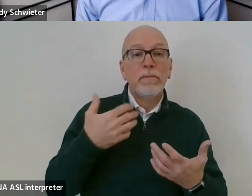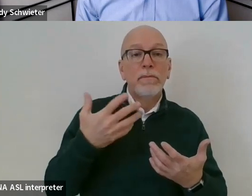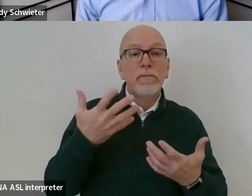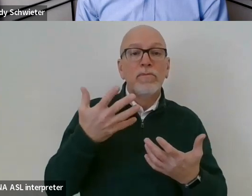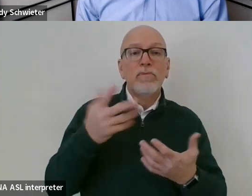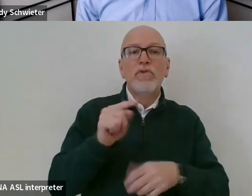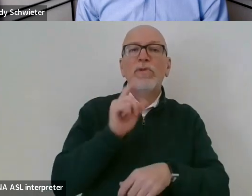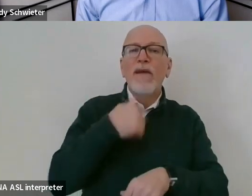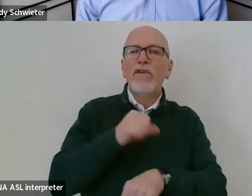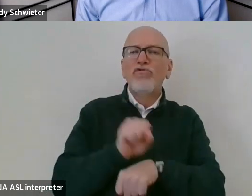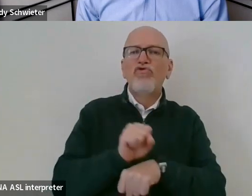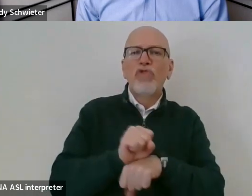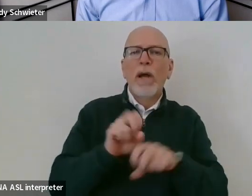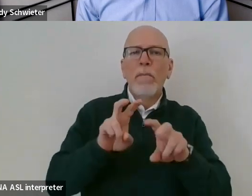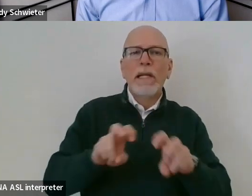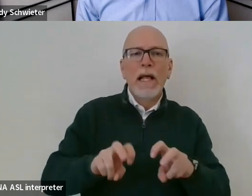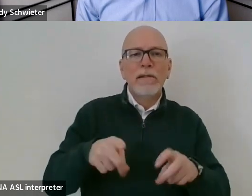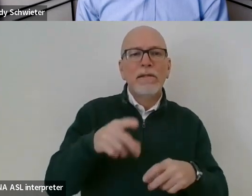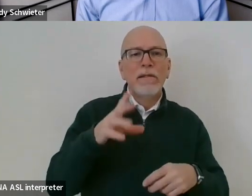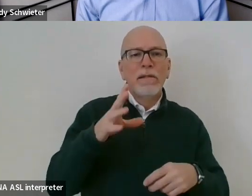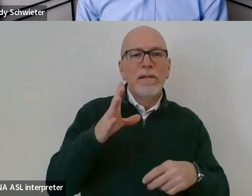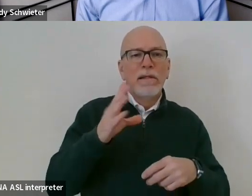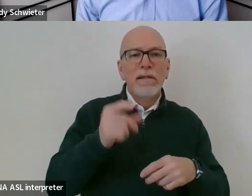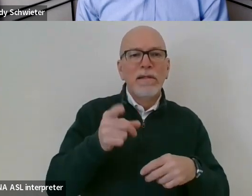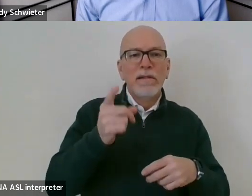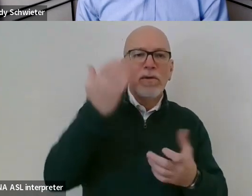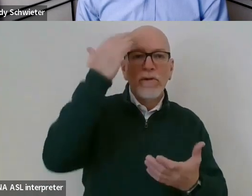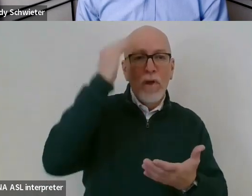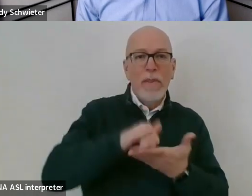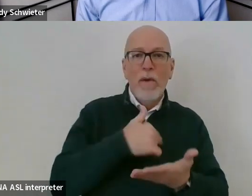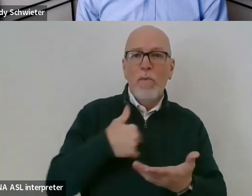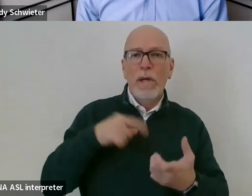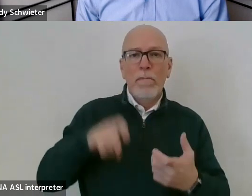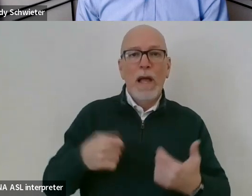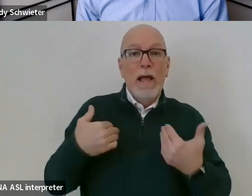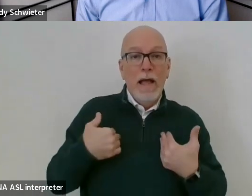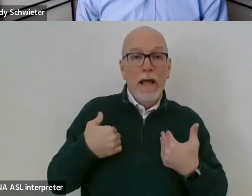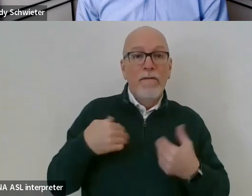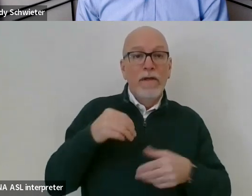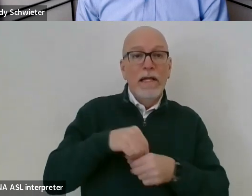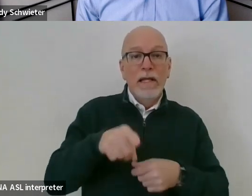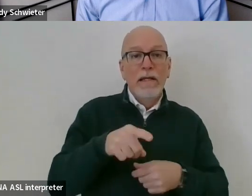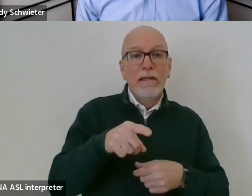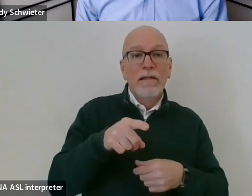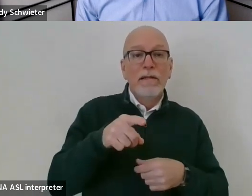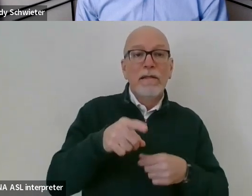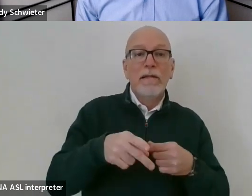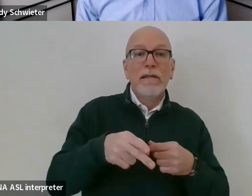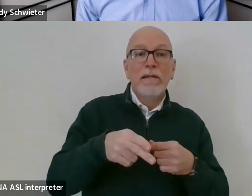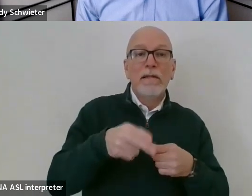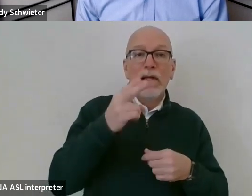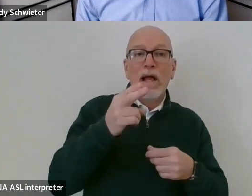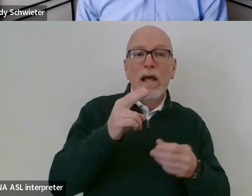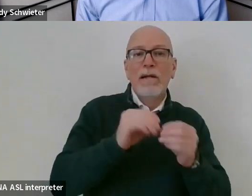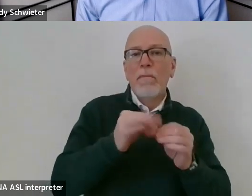that demonstrate the knowledge in a vast, the knowledge that we need to possess in a vast number of highly technical and demanding